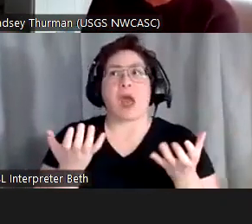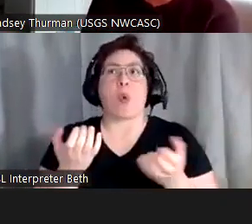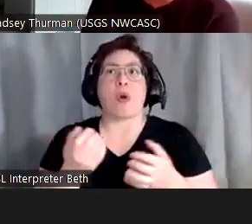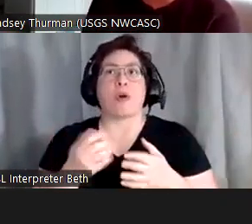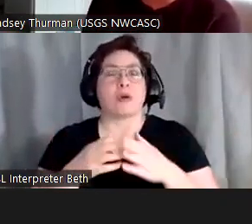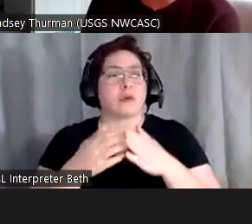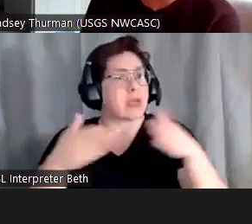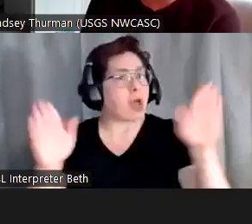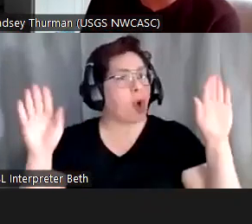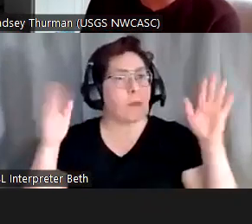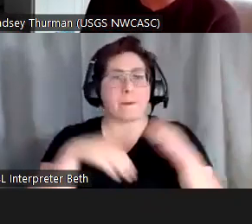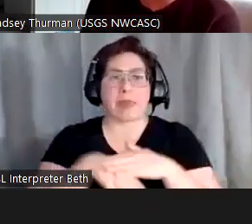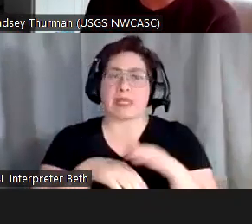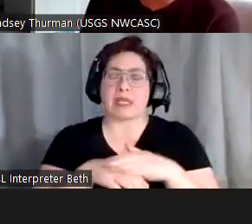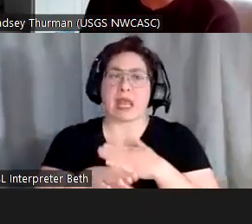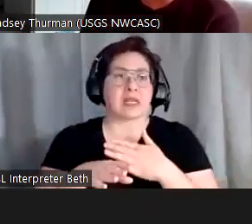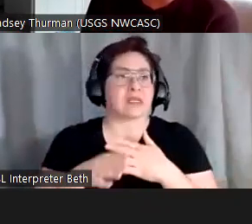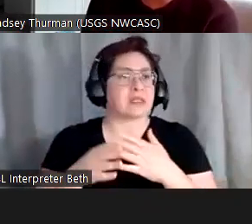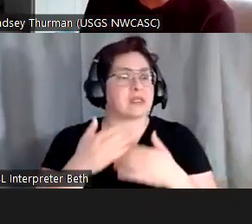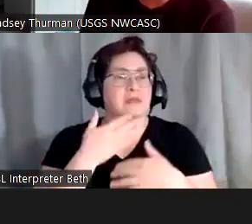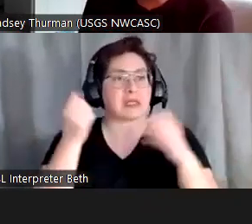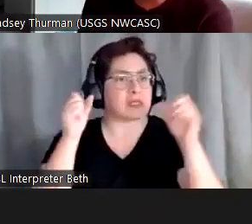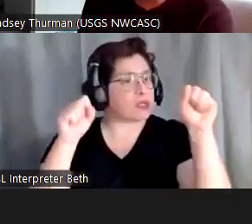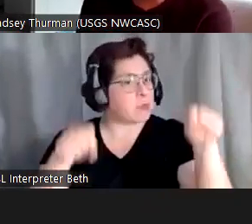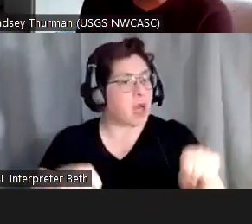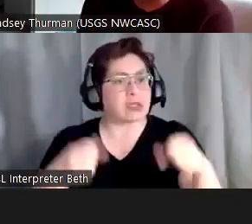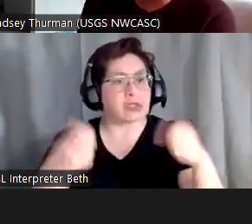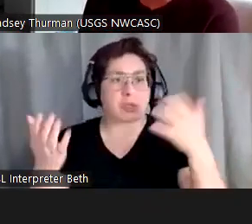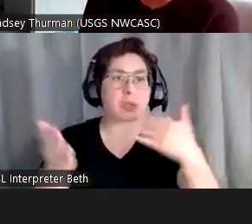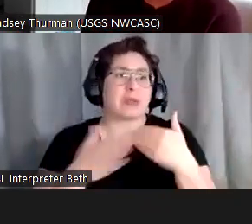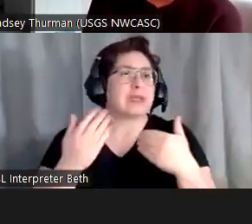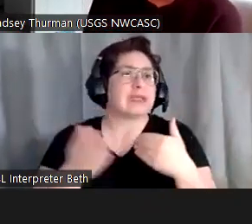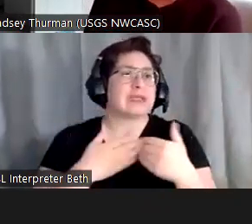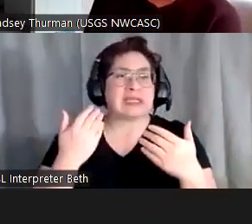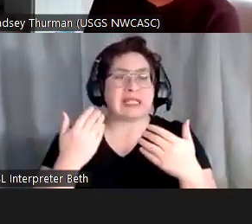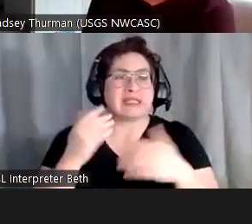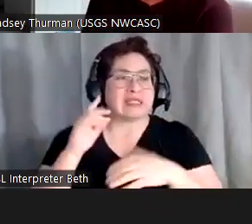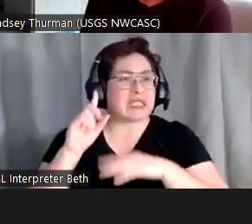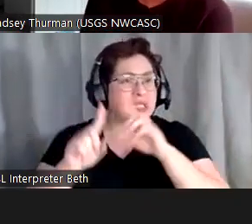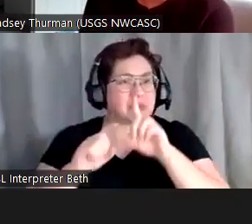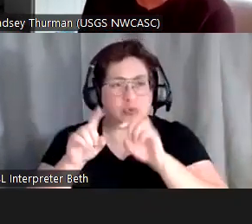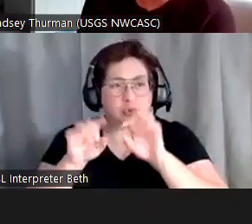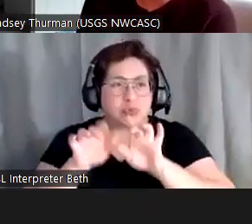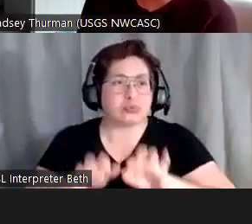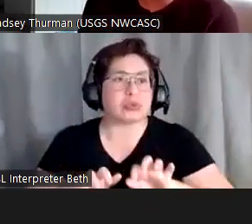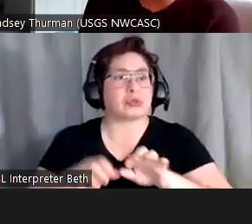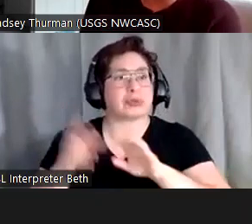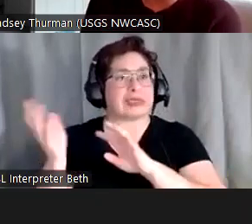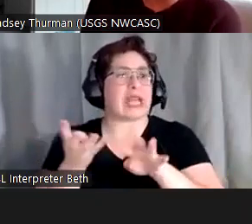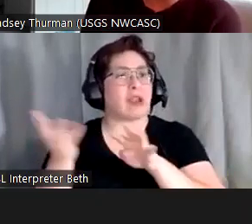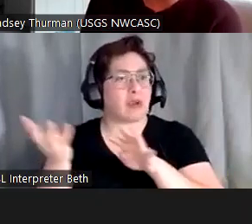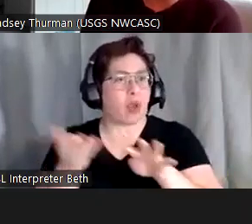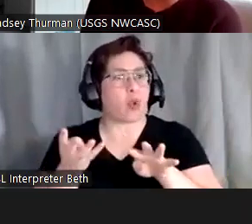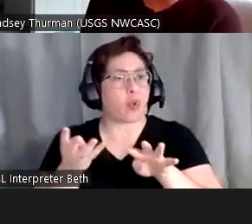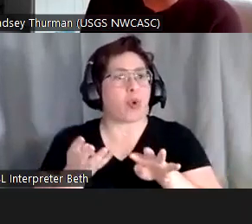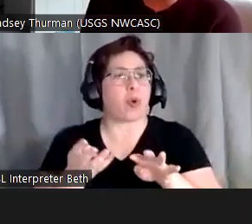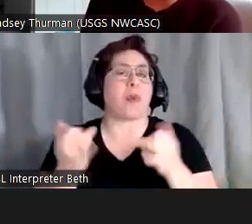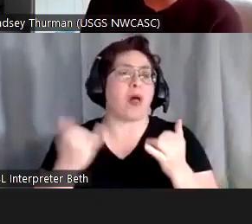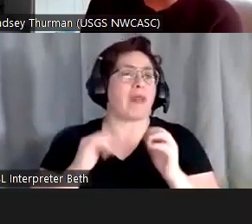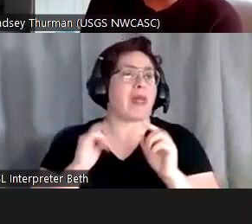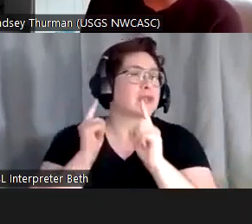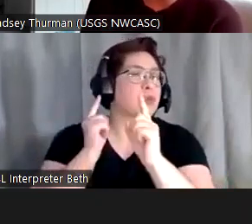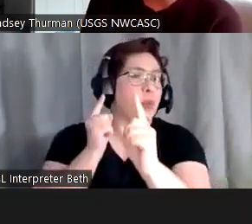open access as best as possible so that it's easily queryable and downloadable. And so that's what we're working